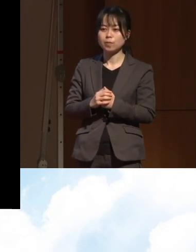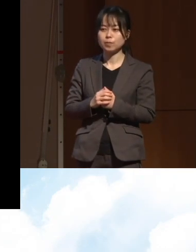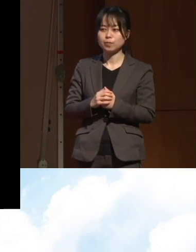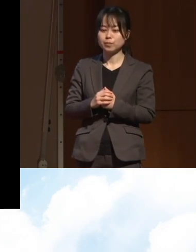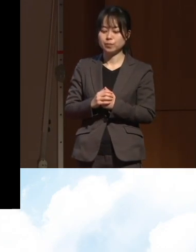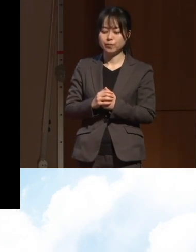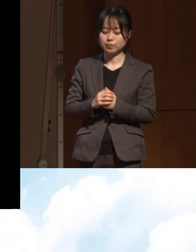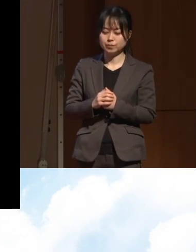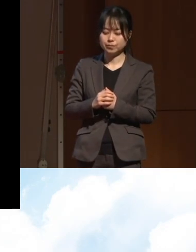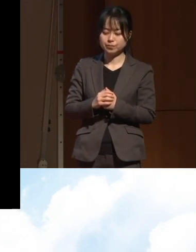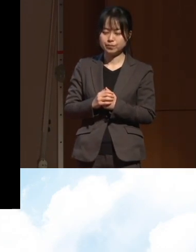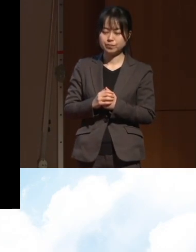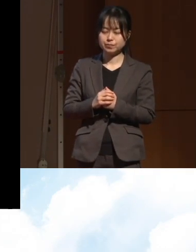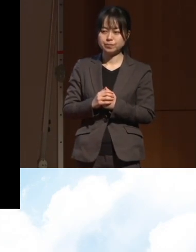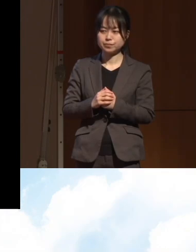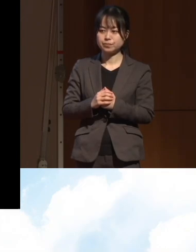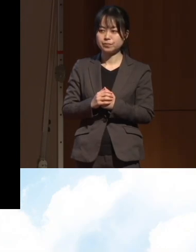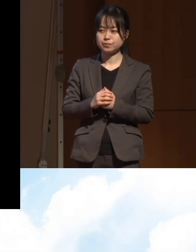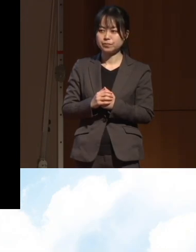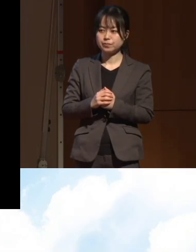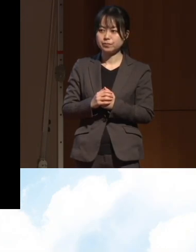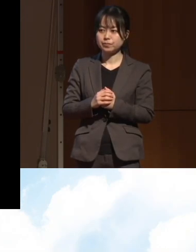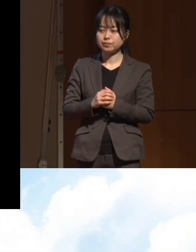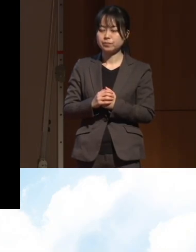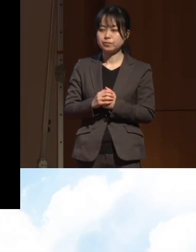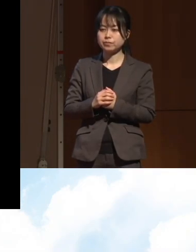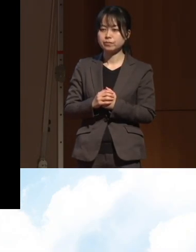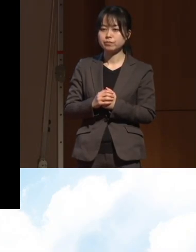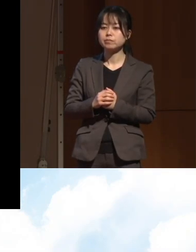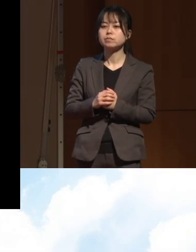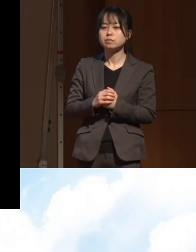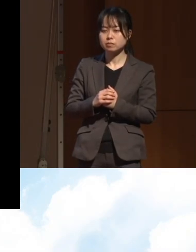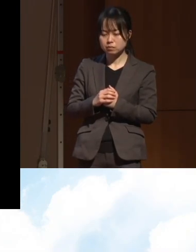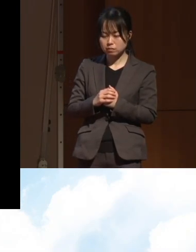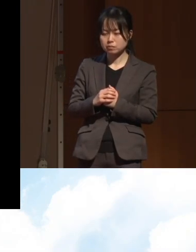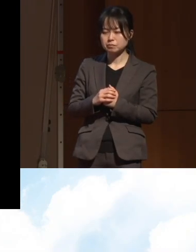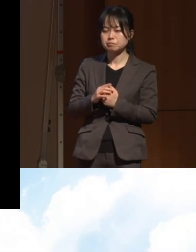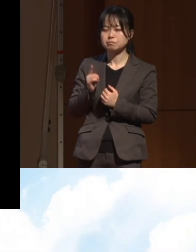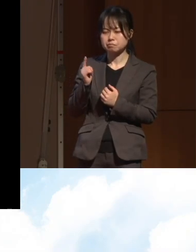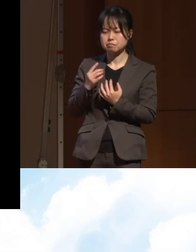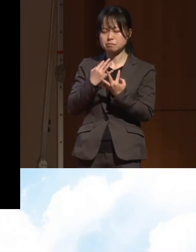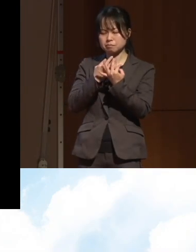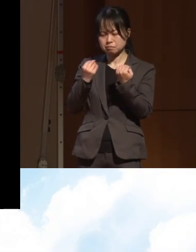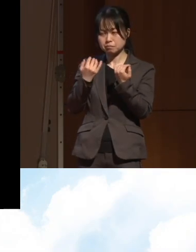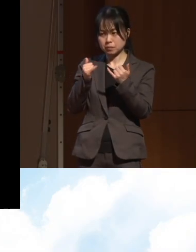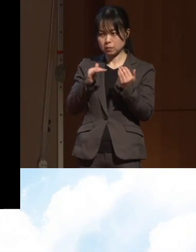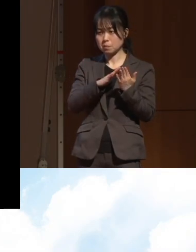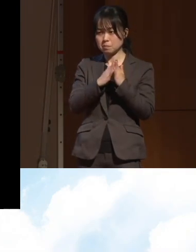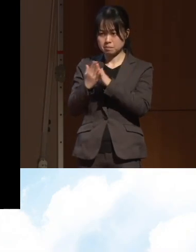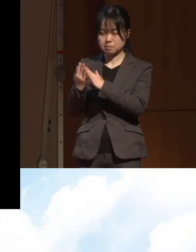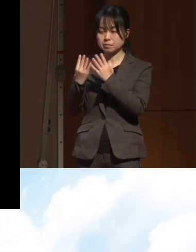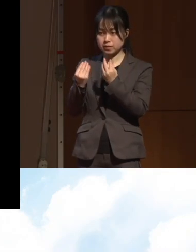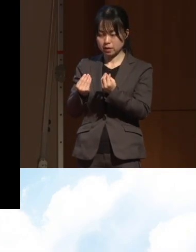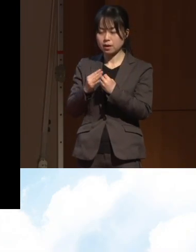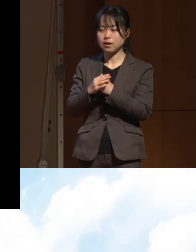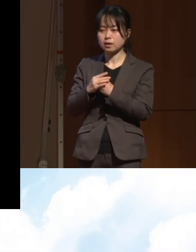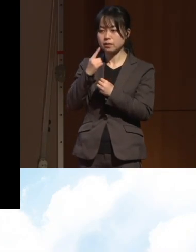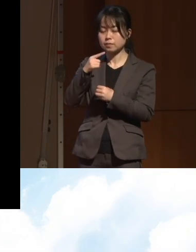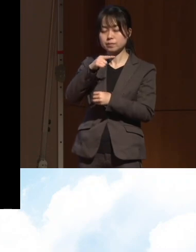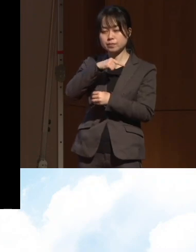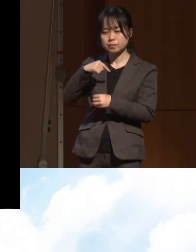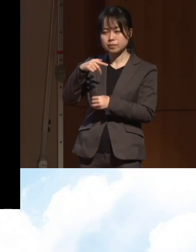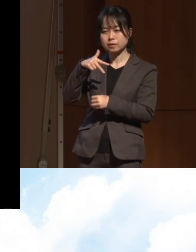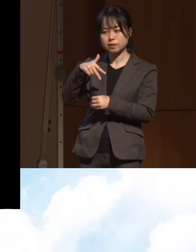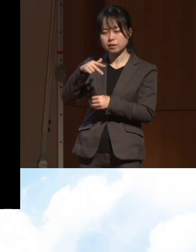Based on our painful experience, SCADA was established 3 years ago. As shown